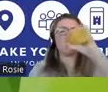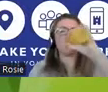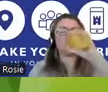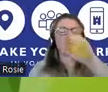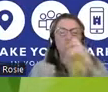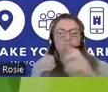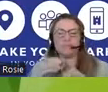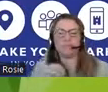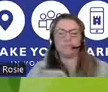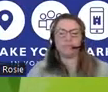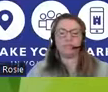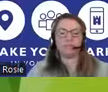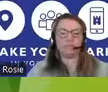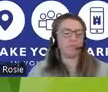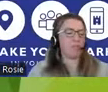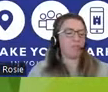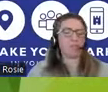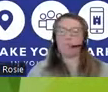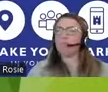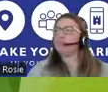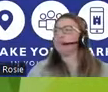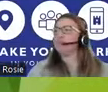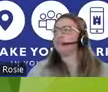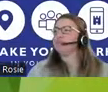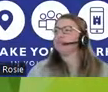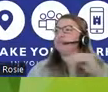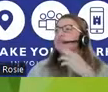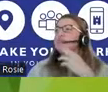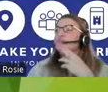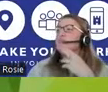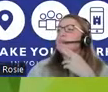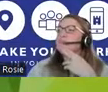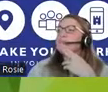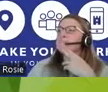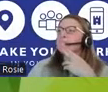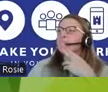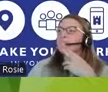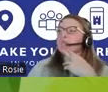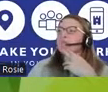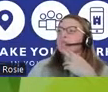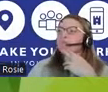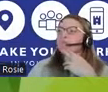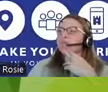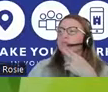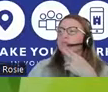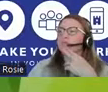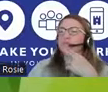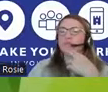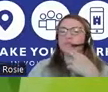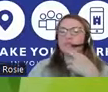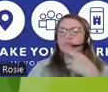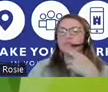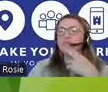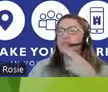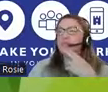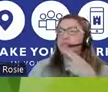we love our dogs in this country. But in other countries of origin, they can be a huge issue. And one thing I remember learning very early on